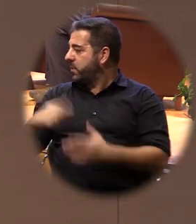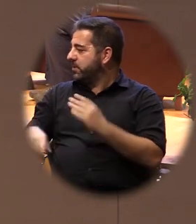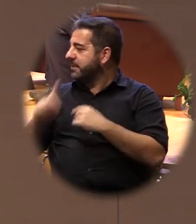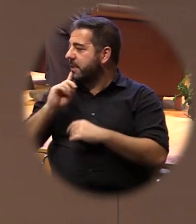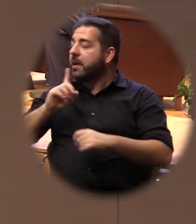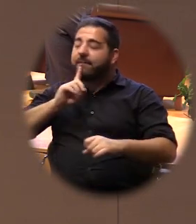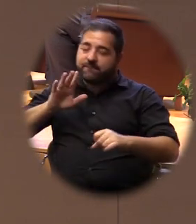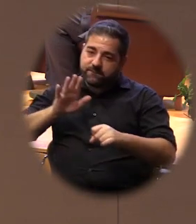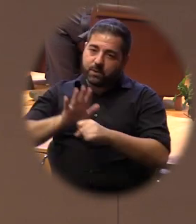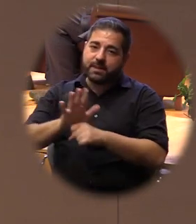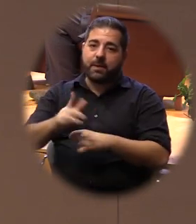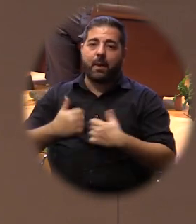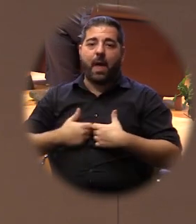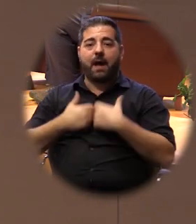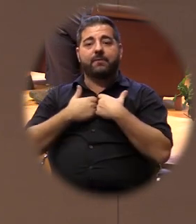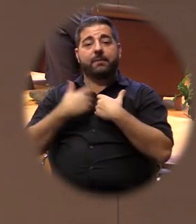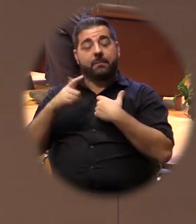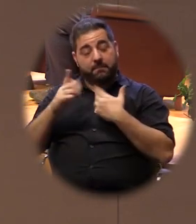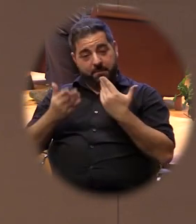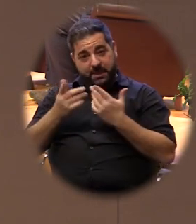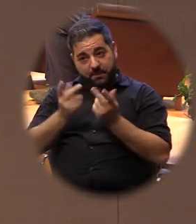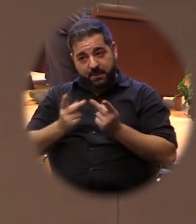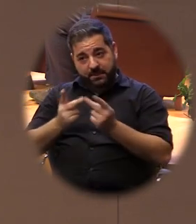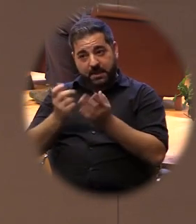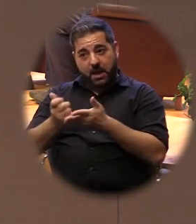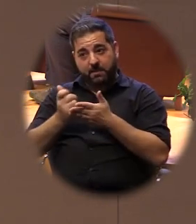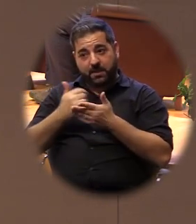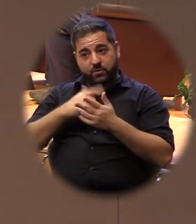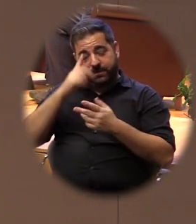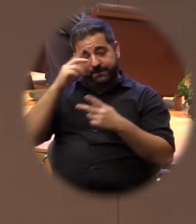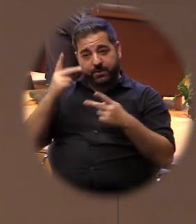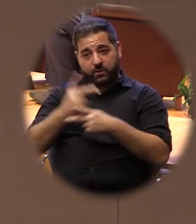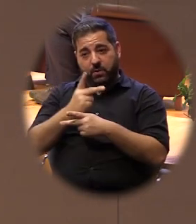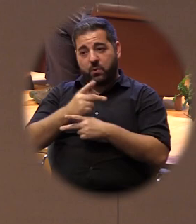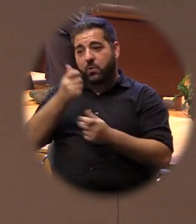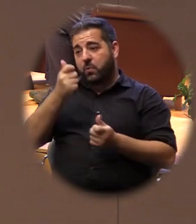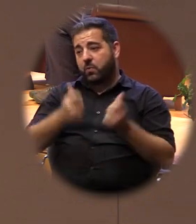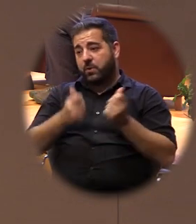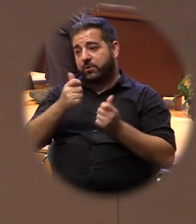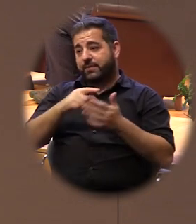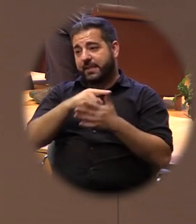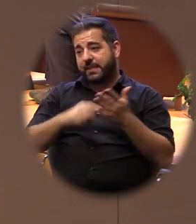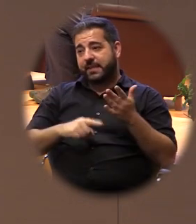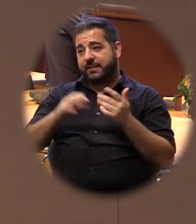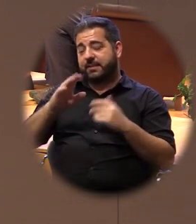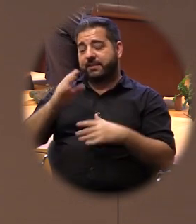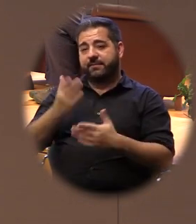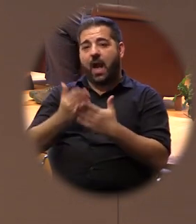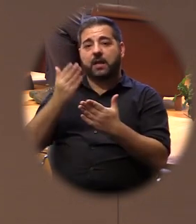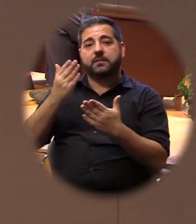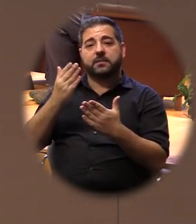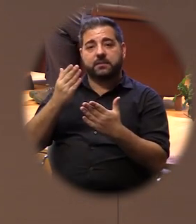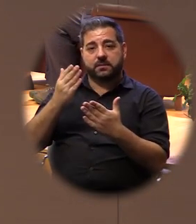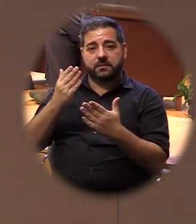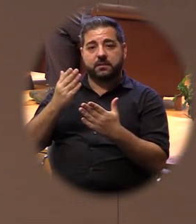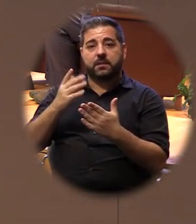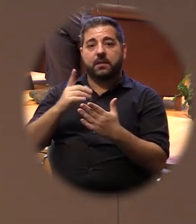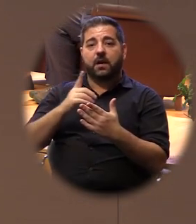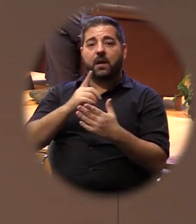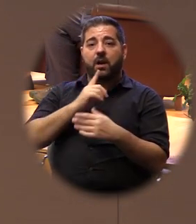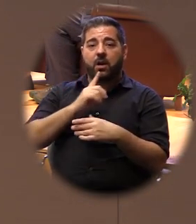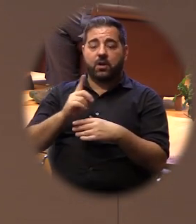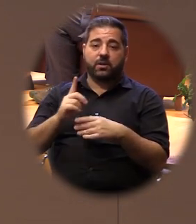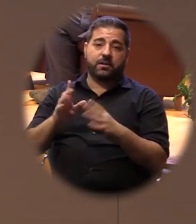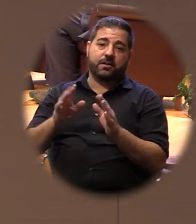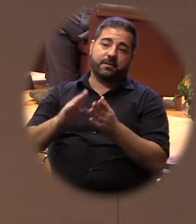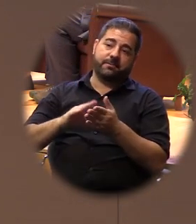lives, maybe that's a place where that can help us figure out which of the facts, such as they are relevant.